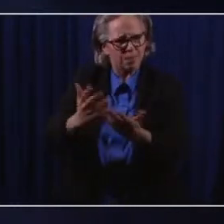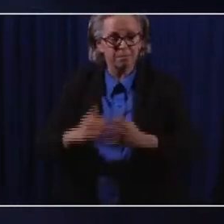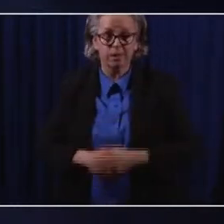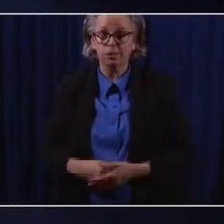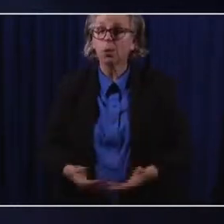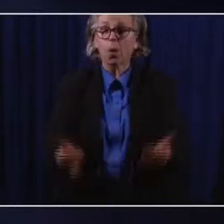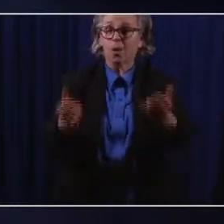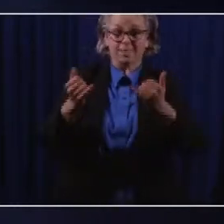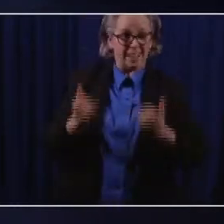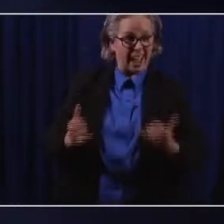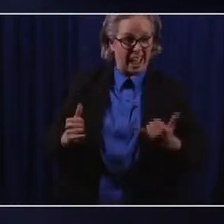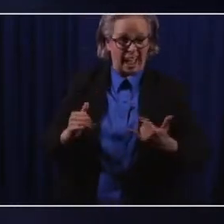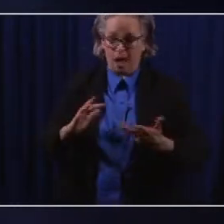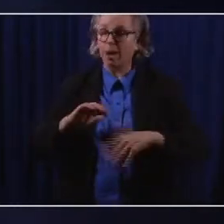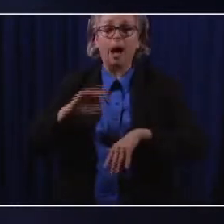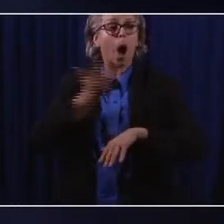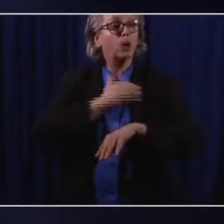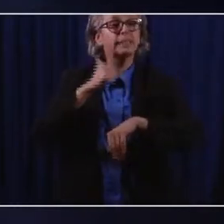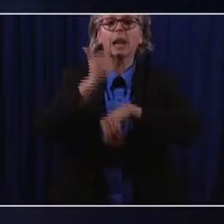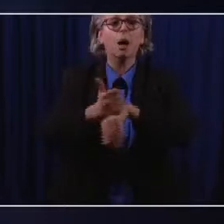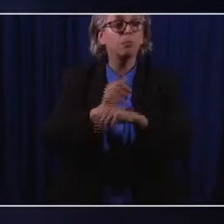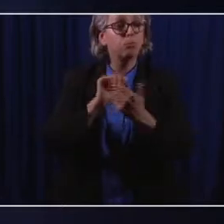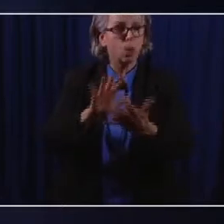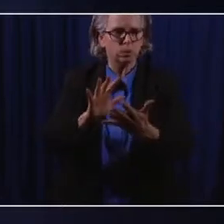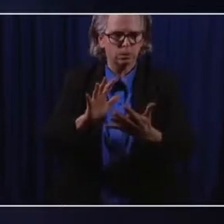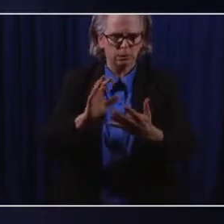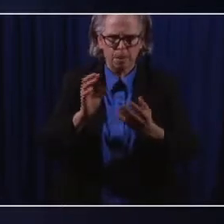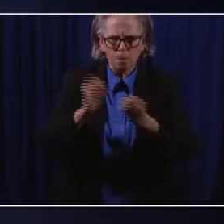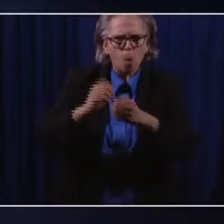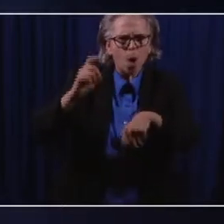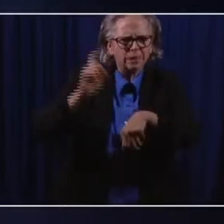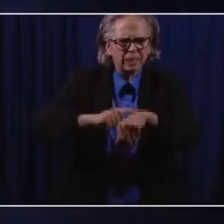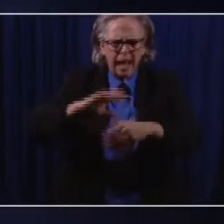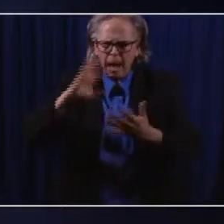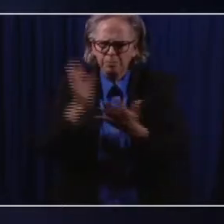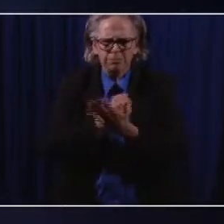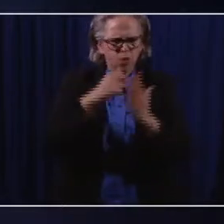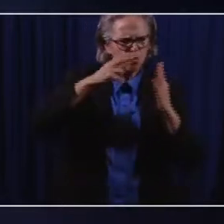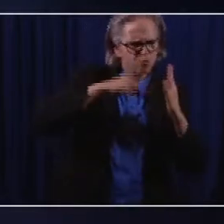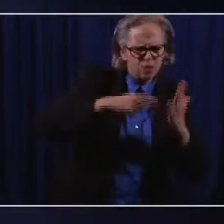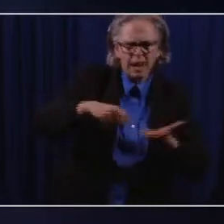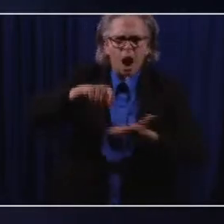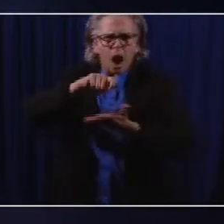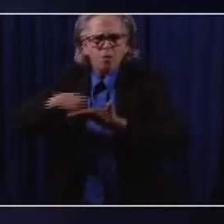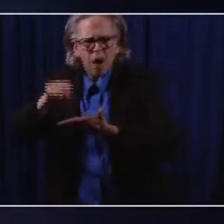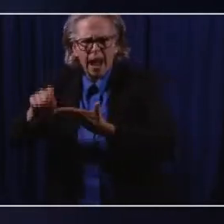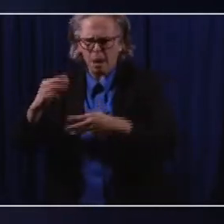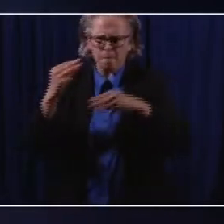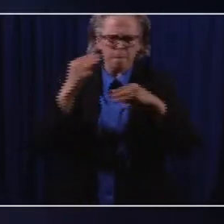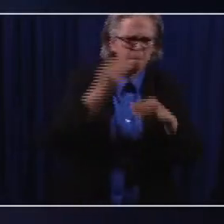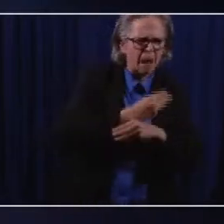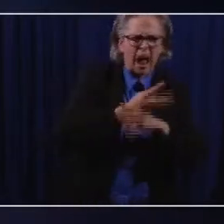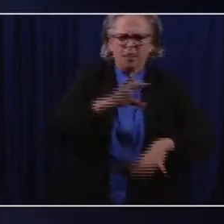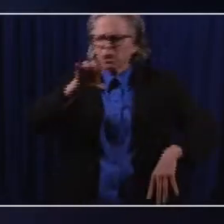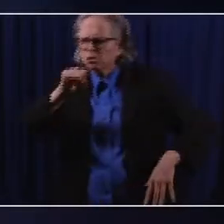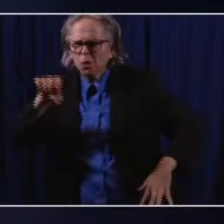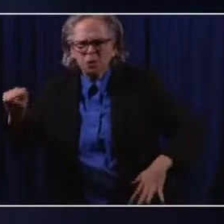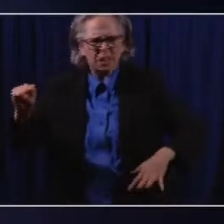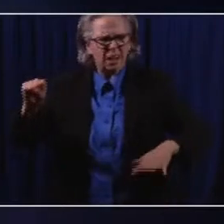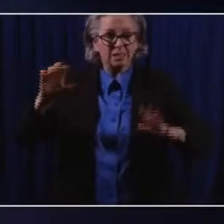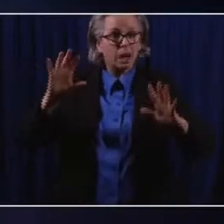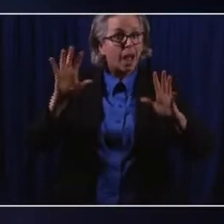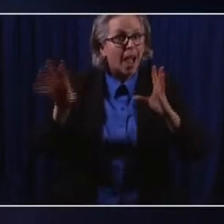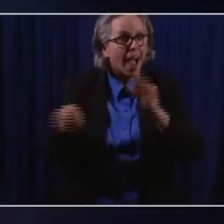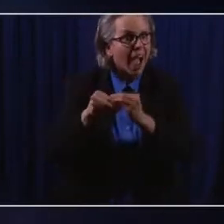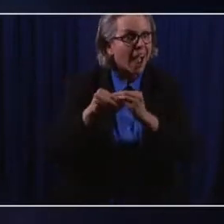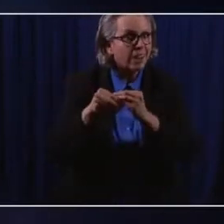students every day, reading, writing, math, social studies, and science. We also have opportunities to meet one-on-one with our students to help